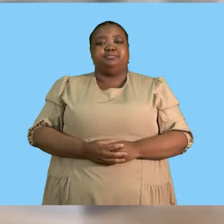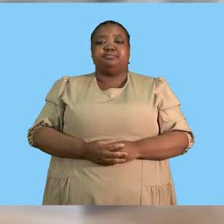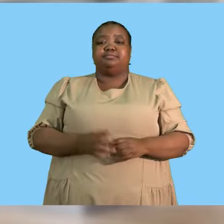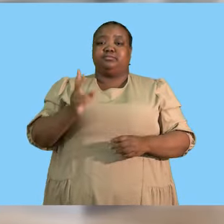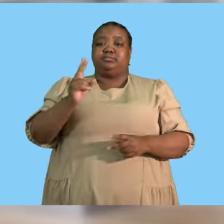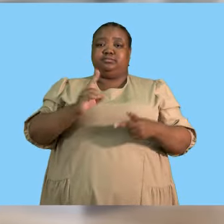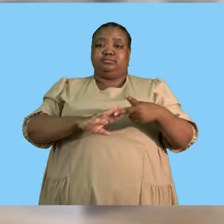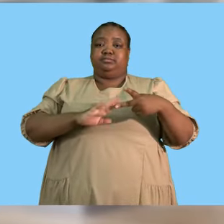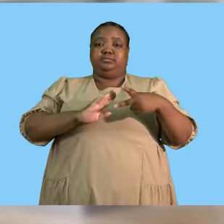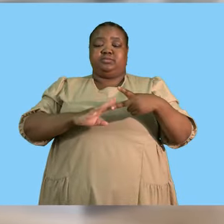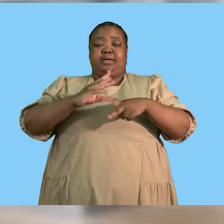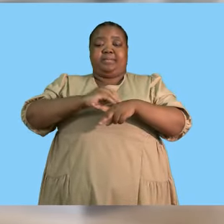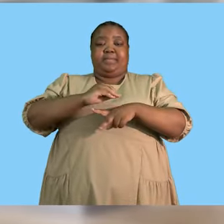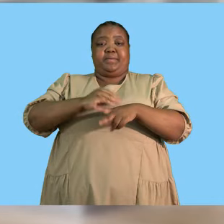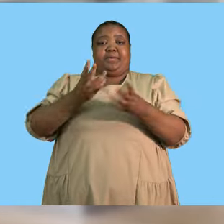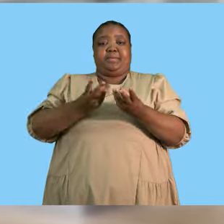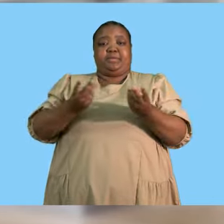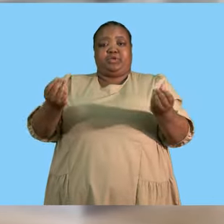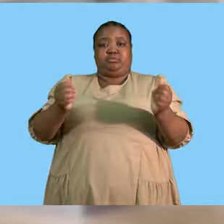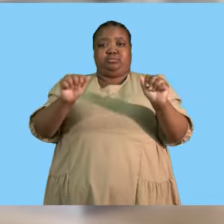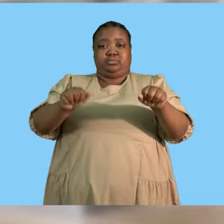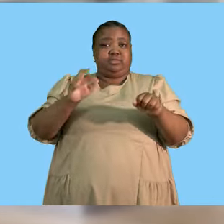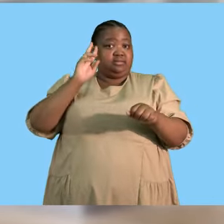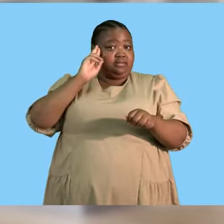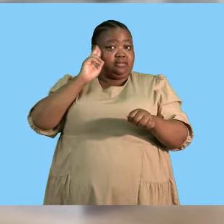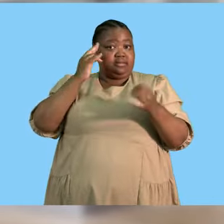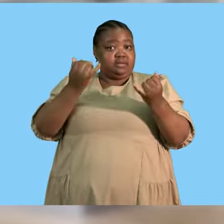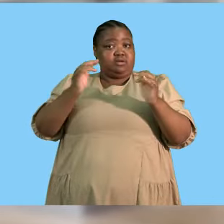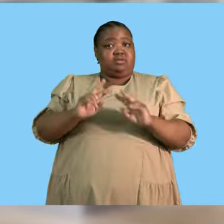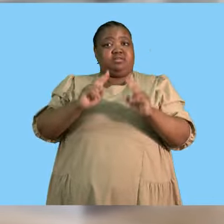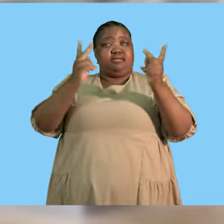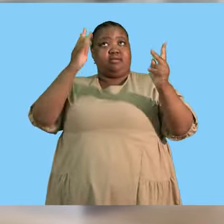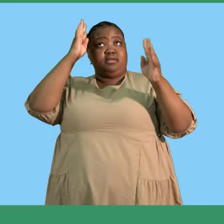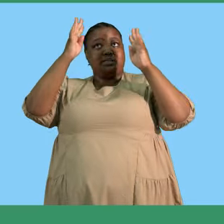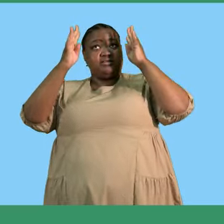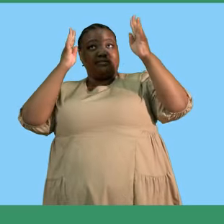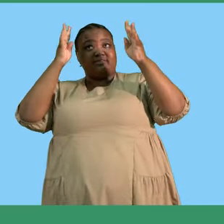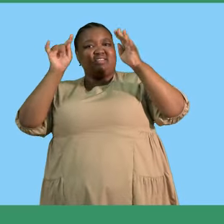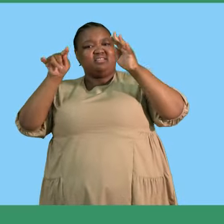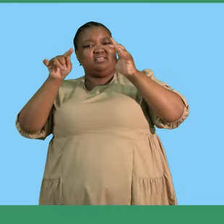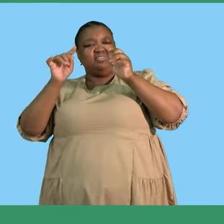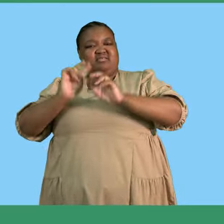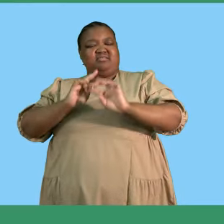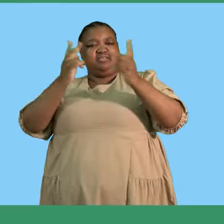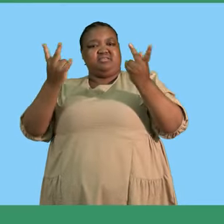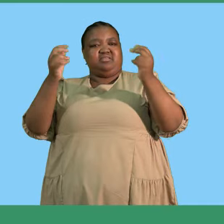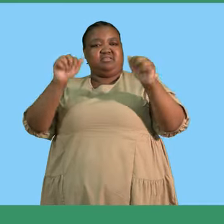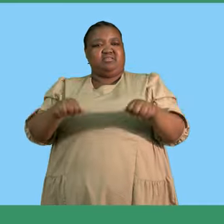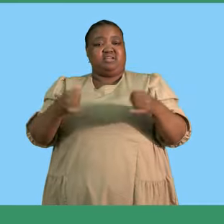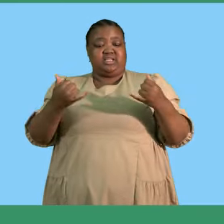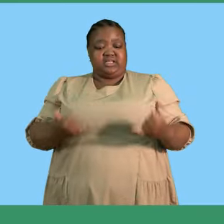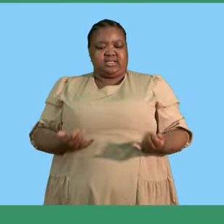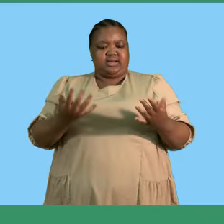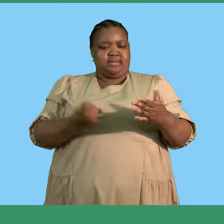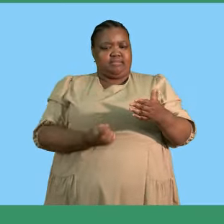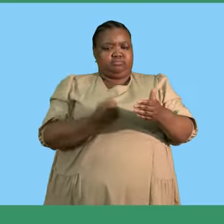Now, we also have what we call problem solving. Now, remember that this is different to creative thinking because now